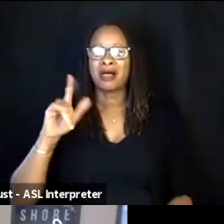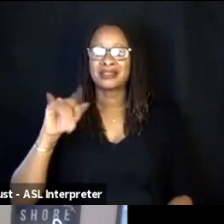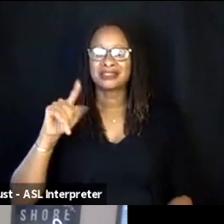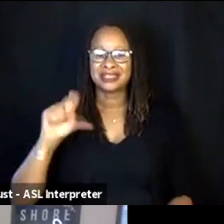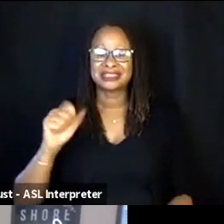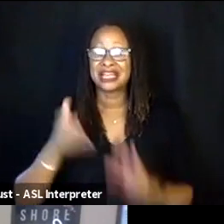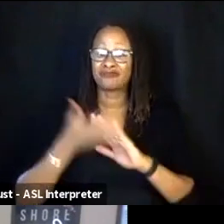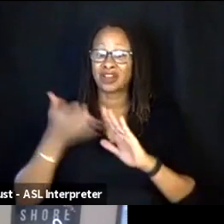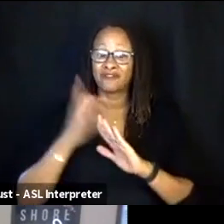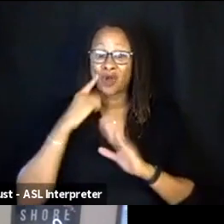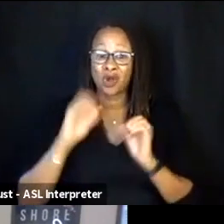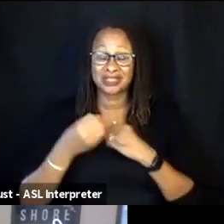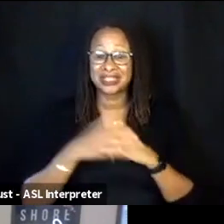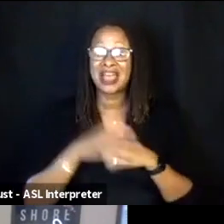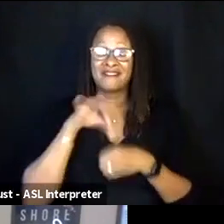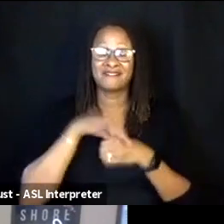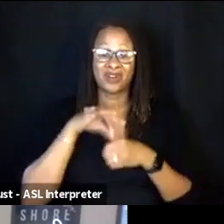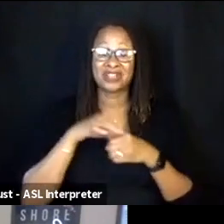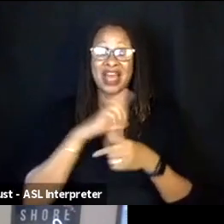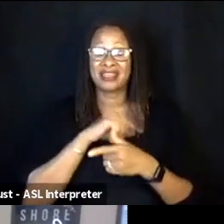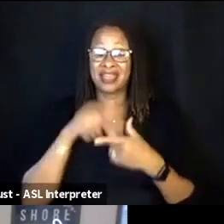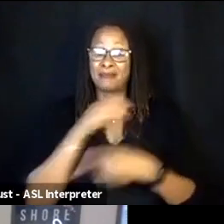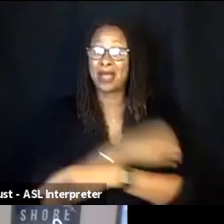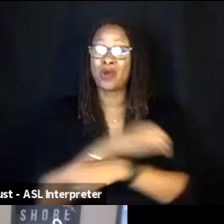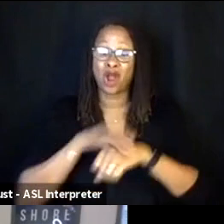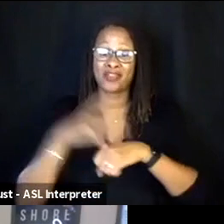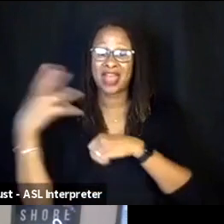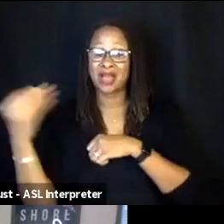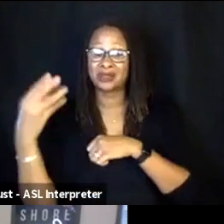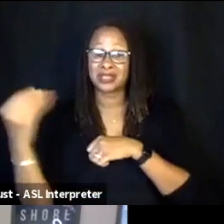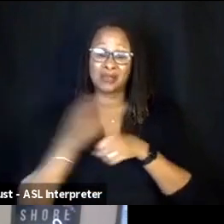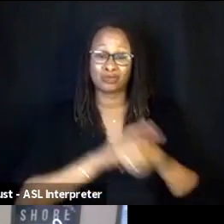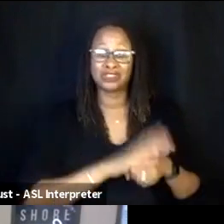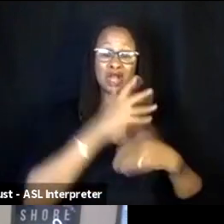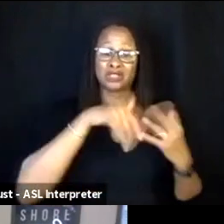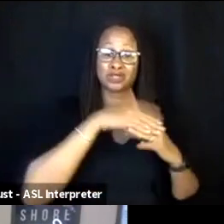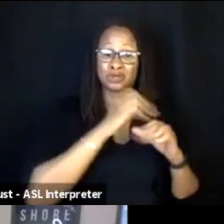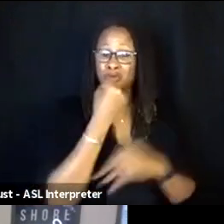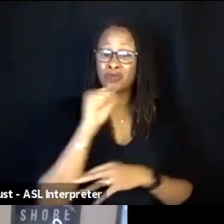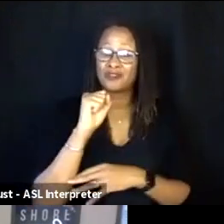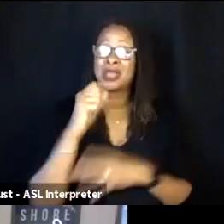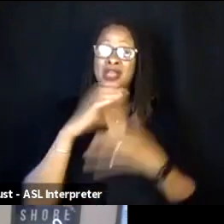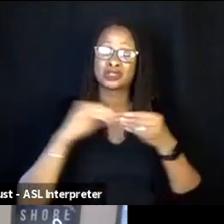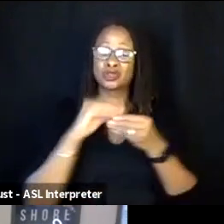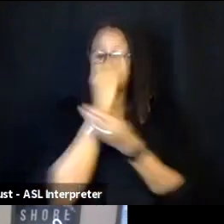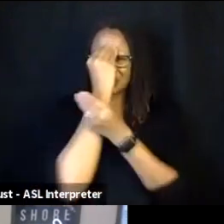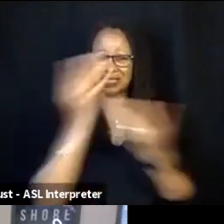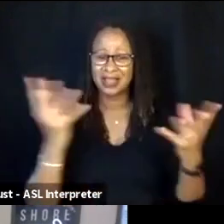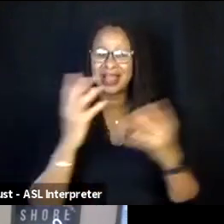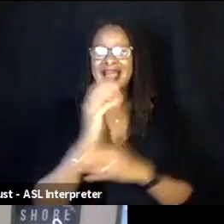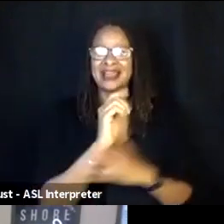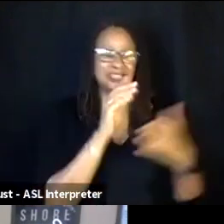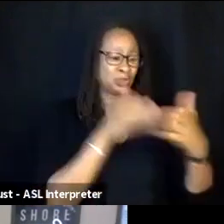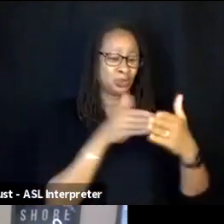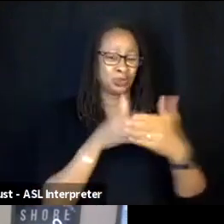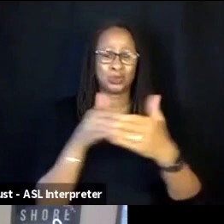for office, and then the power on the outside pressure of social movements and storytelling and litigation and taking